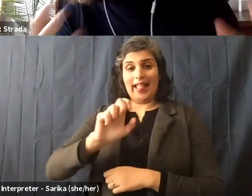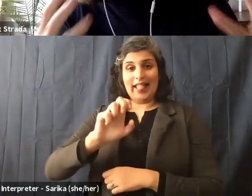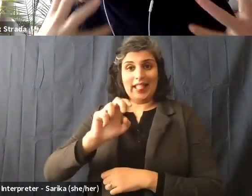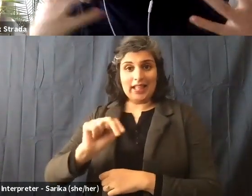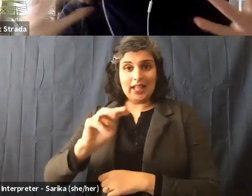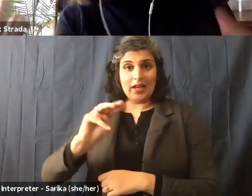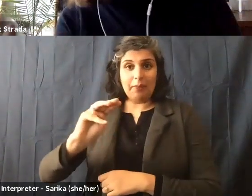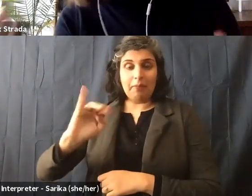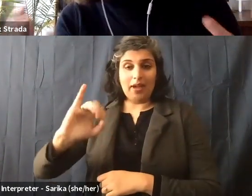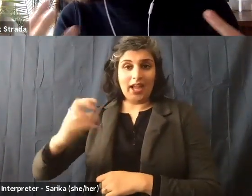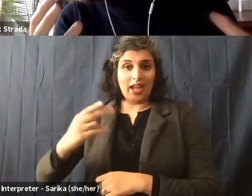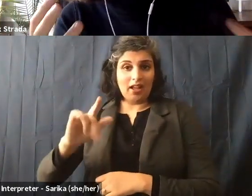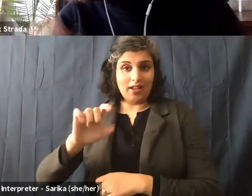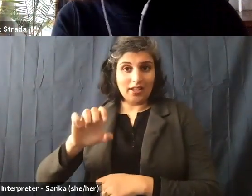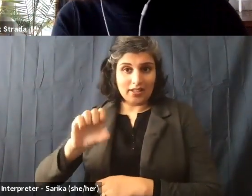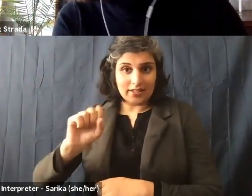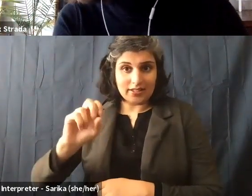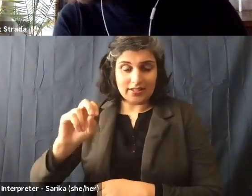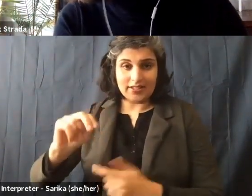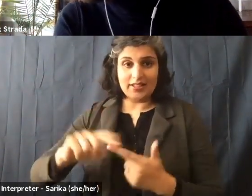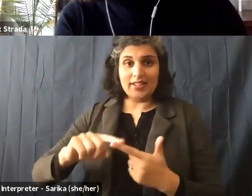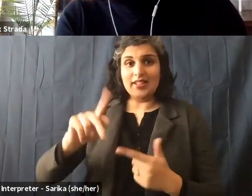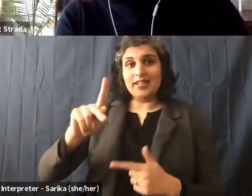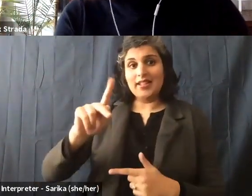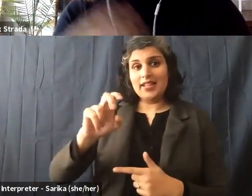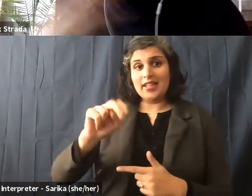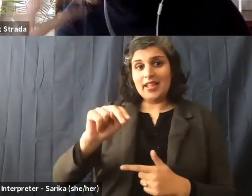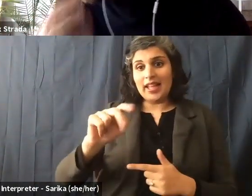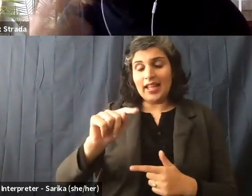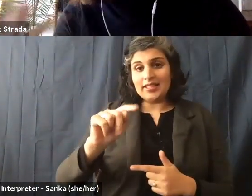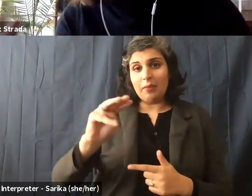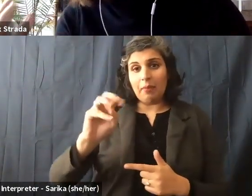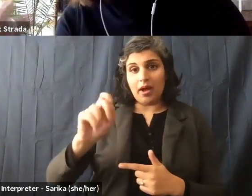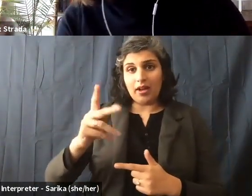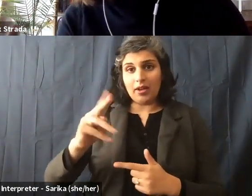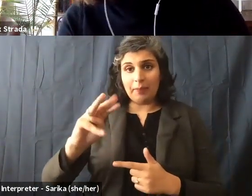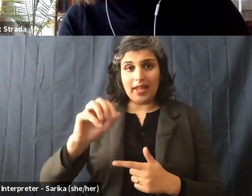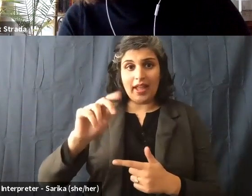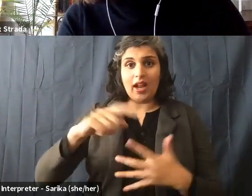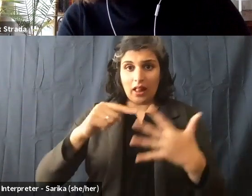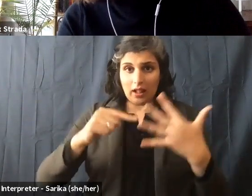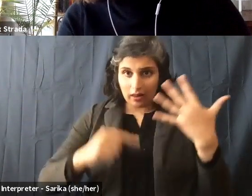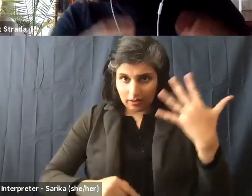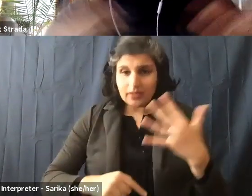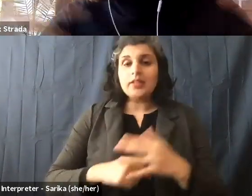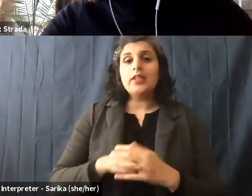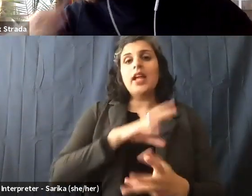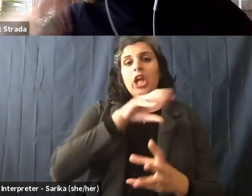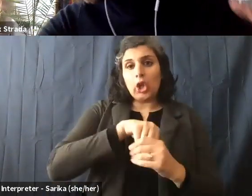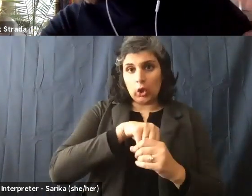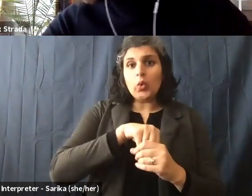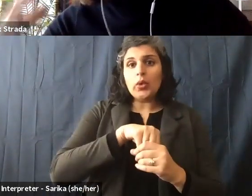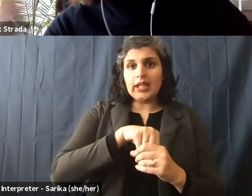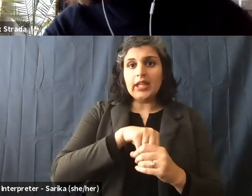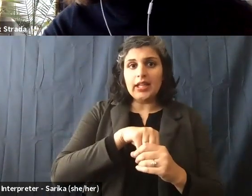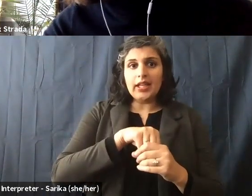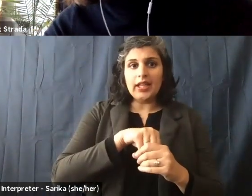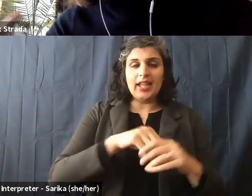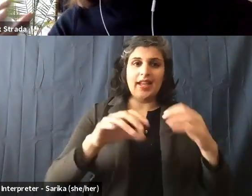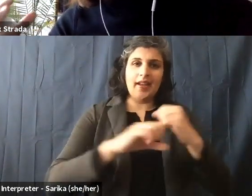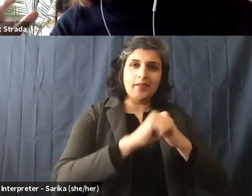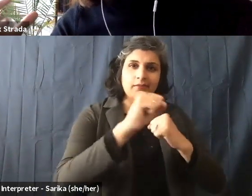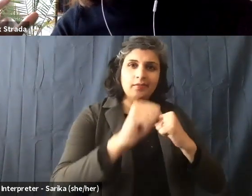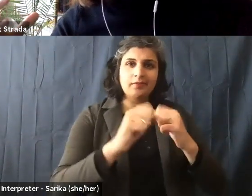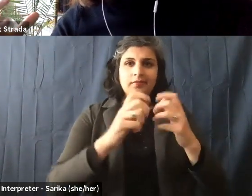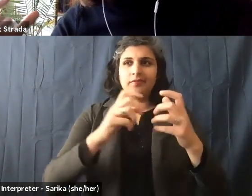Kent Monkman, and Jim Denomi, and Shan Goshorn into the fabric of the work, kind of extending and expanding upon